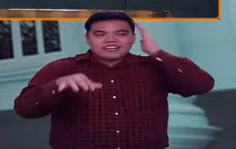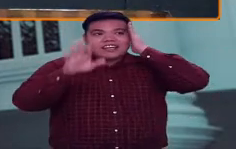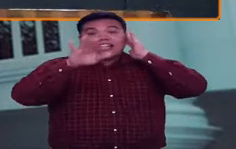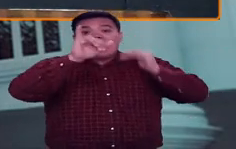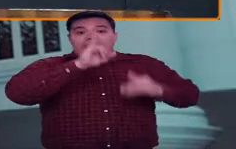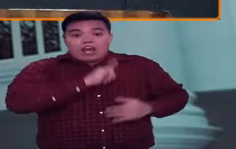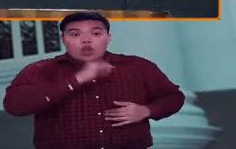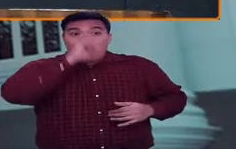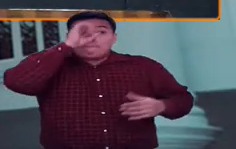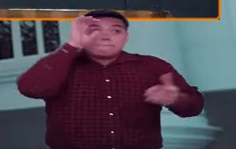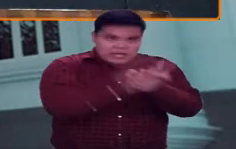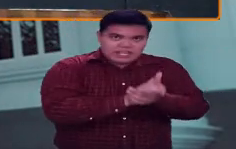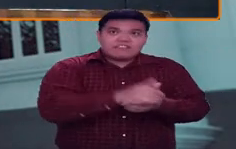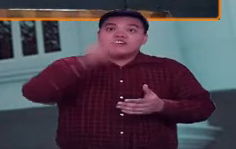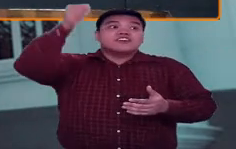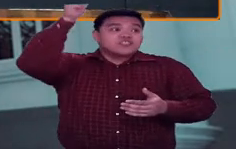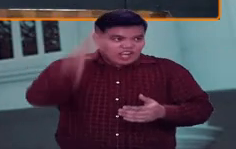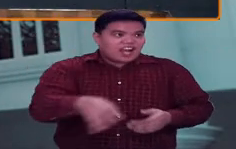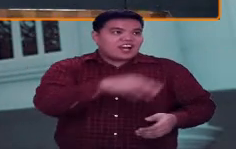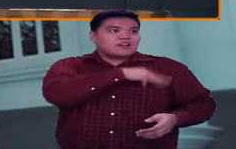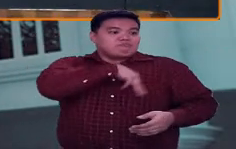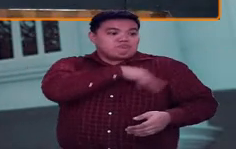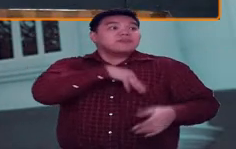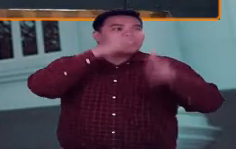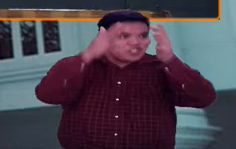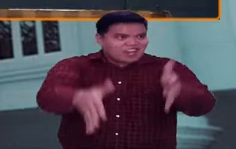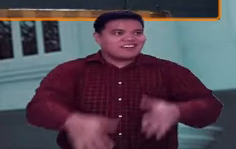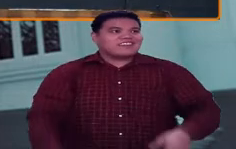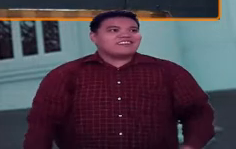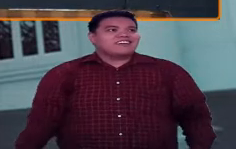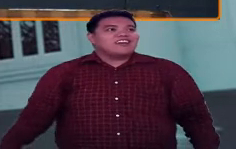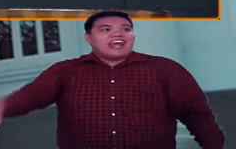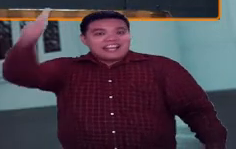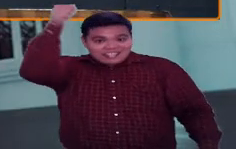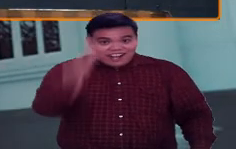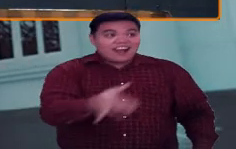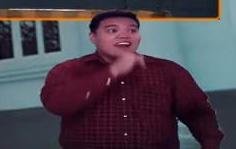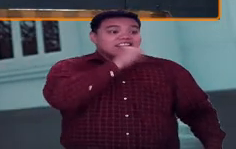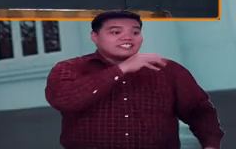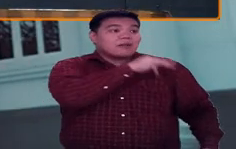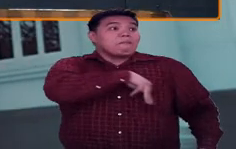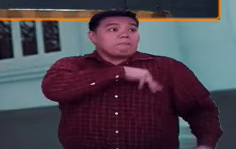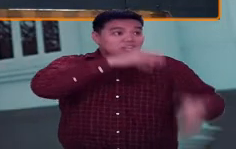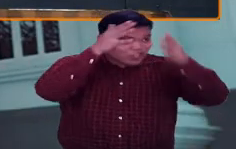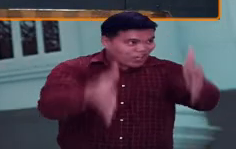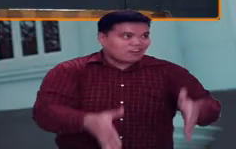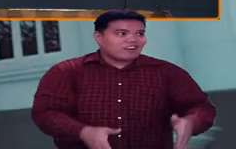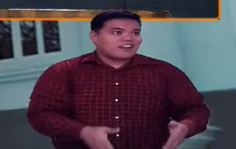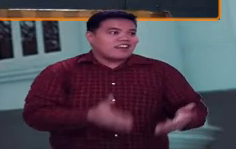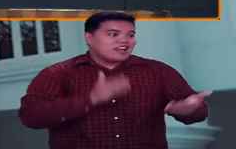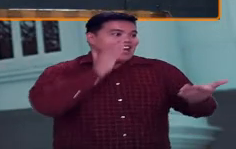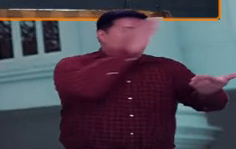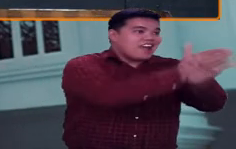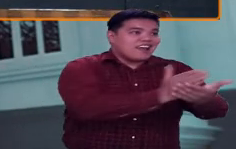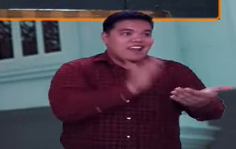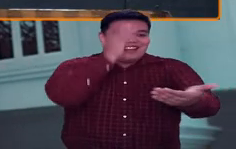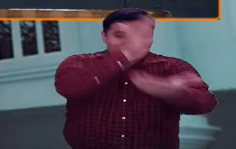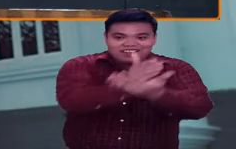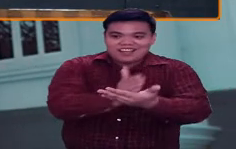that because God is a missionary God who cares about reaching all